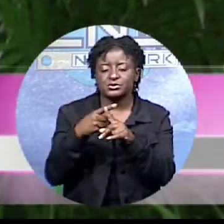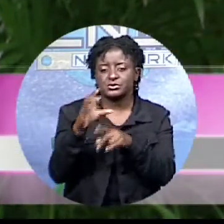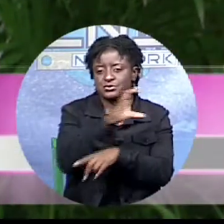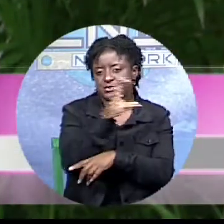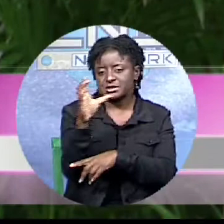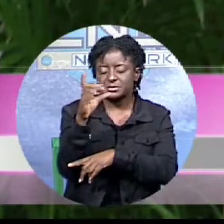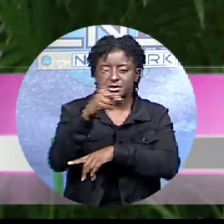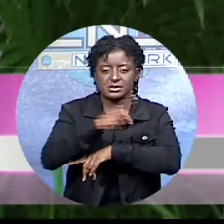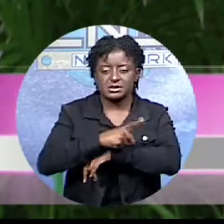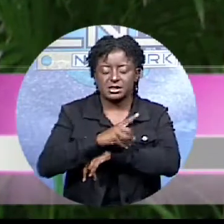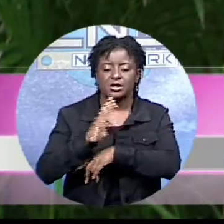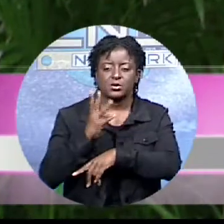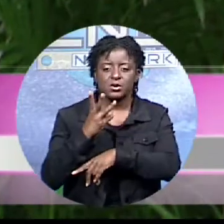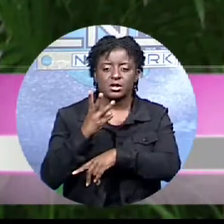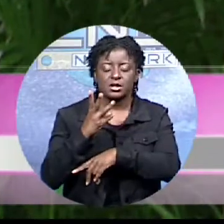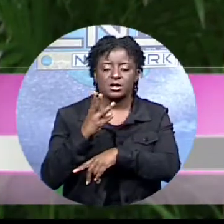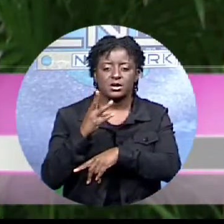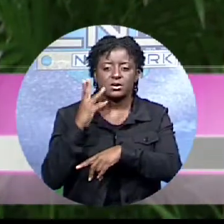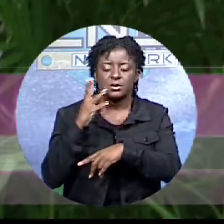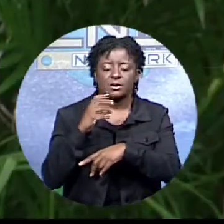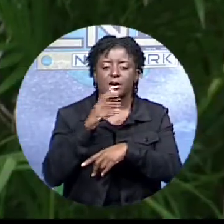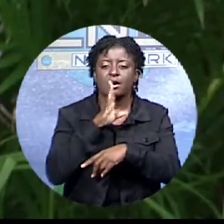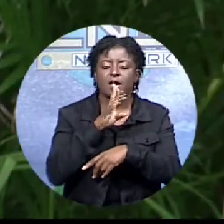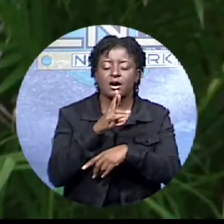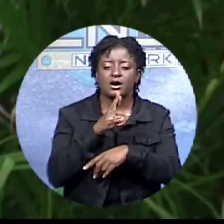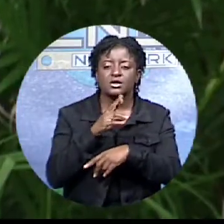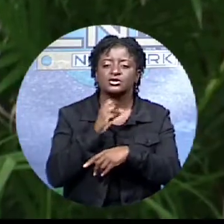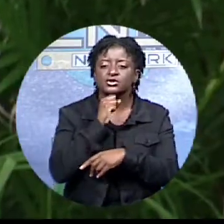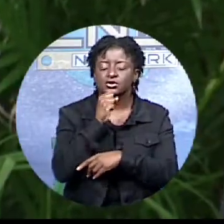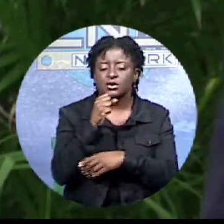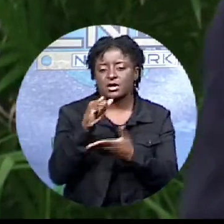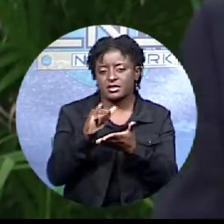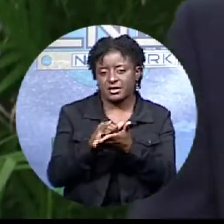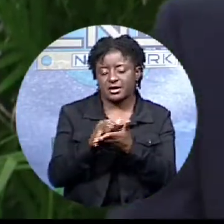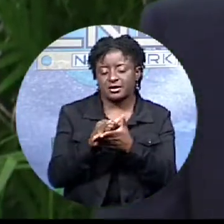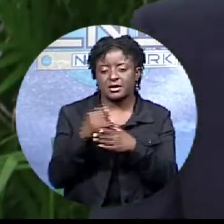will reap great benefits from this